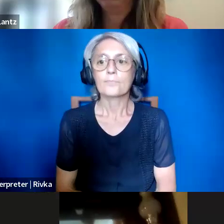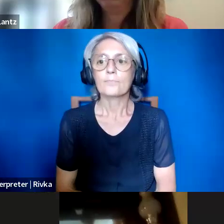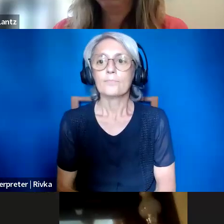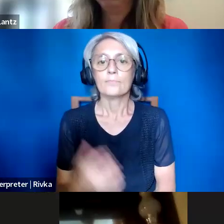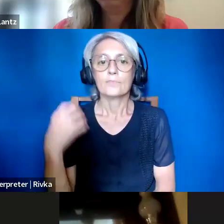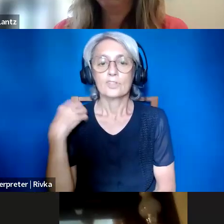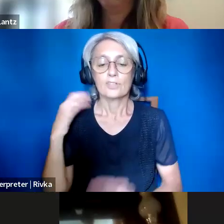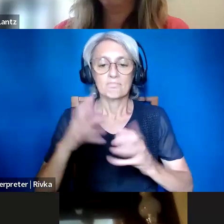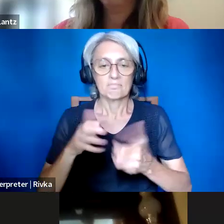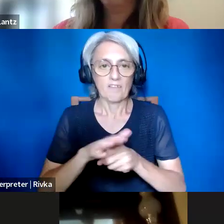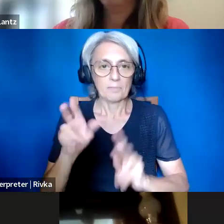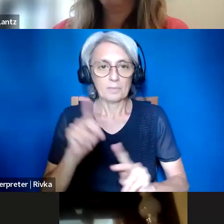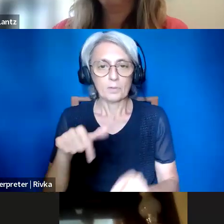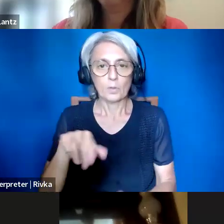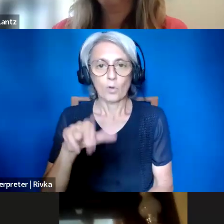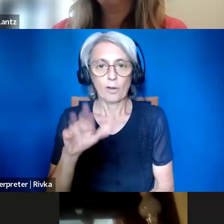Chair, we have quorum.